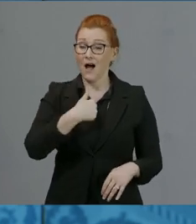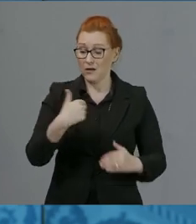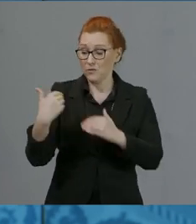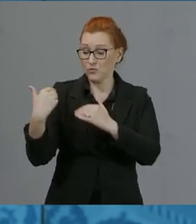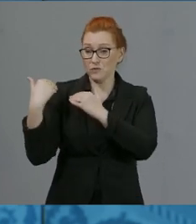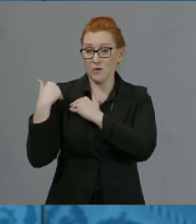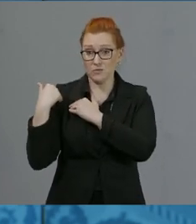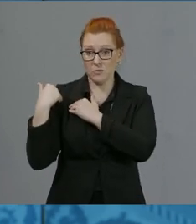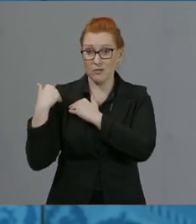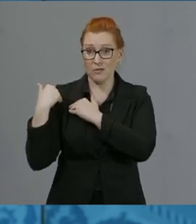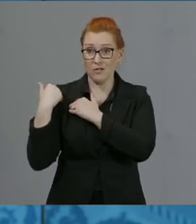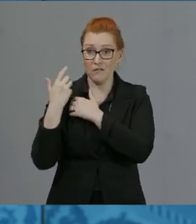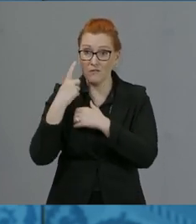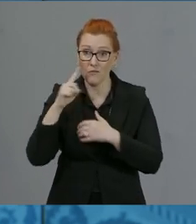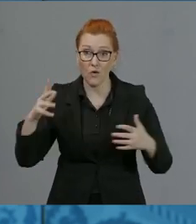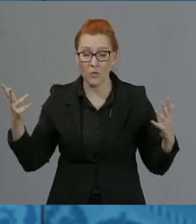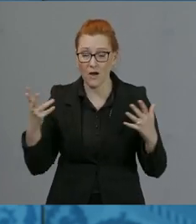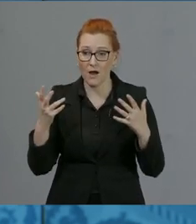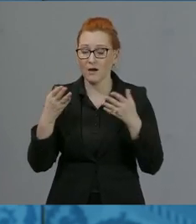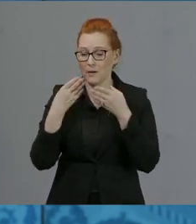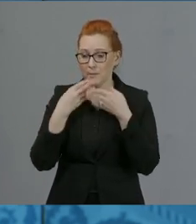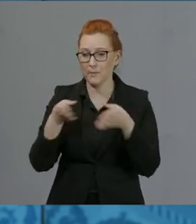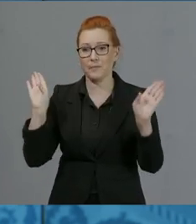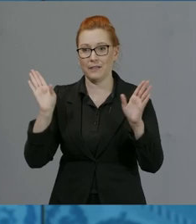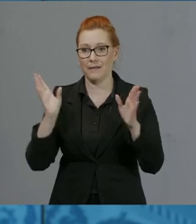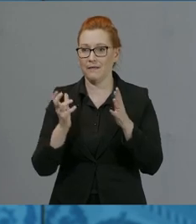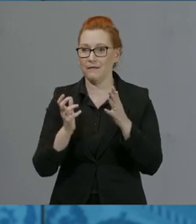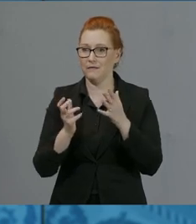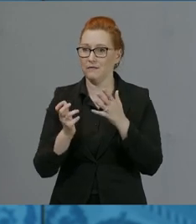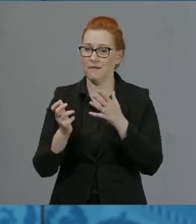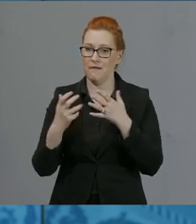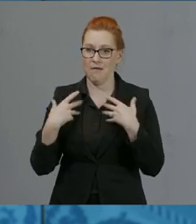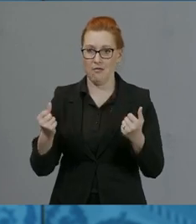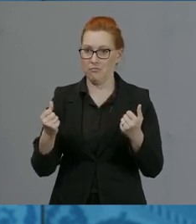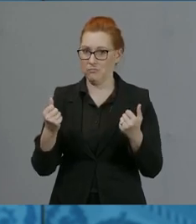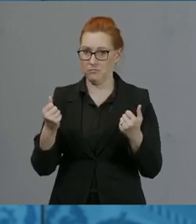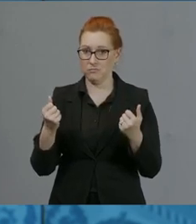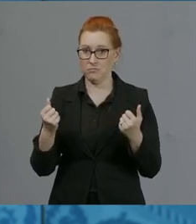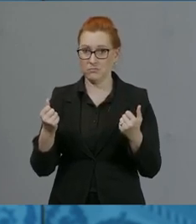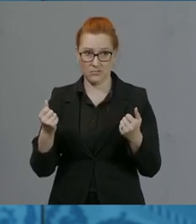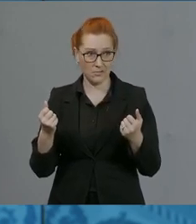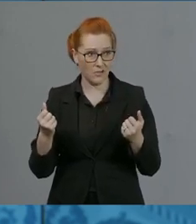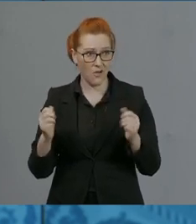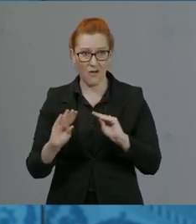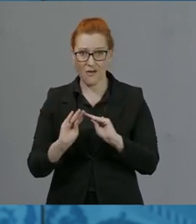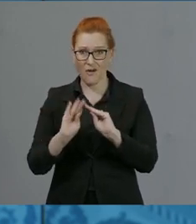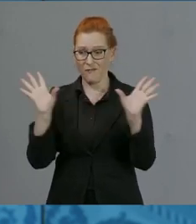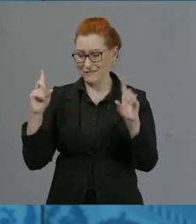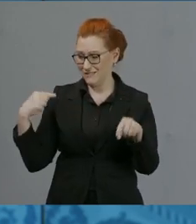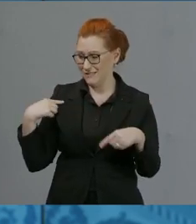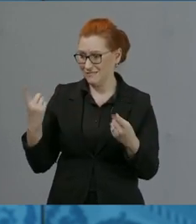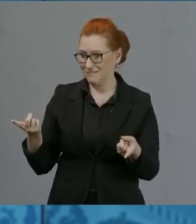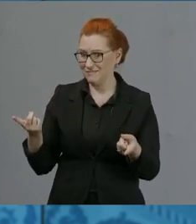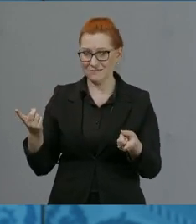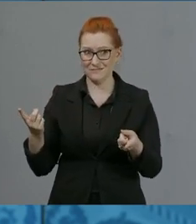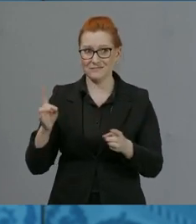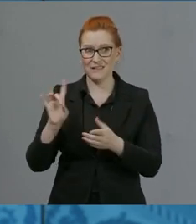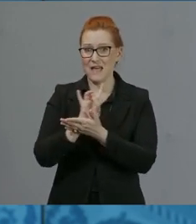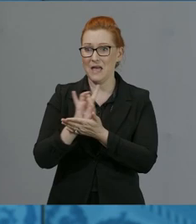of public health very seriously. I think that everyone can see by what's happened over the